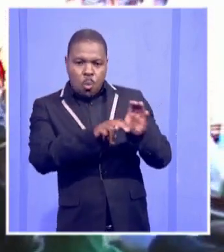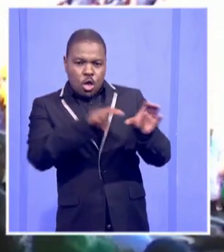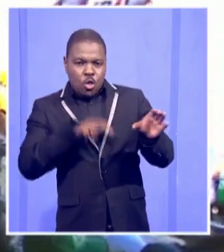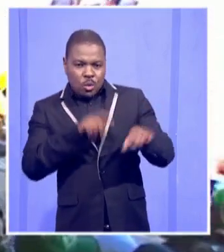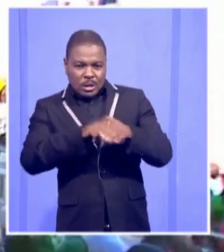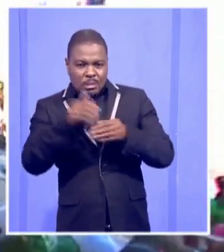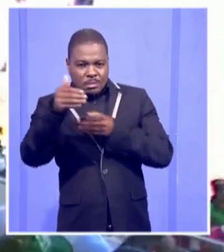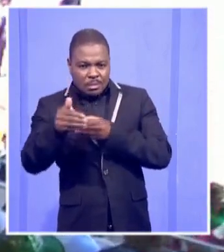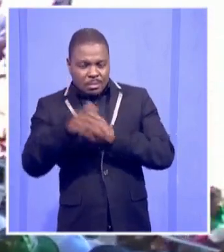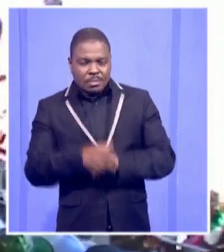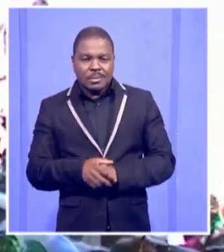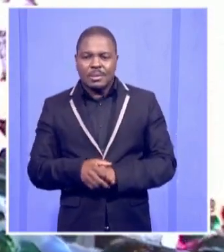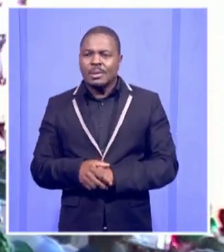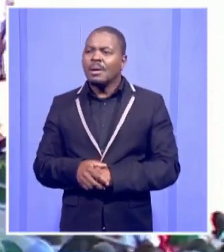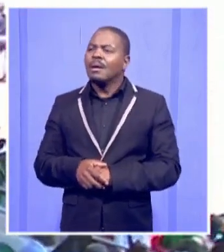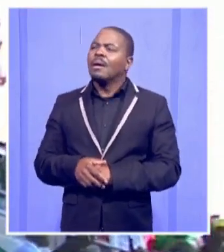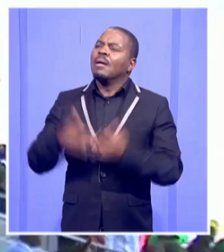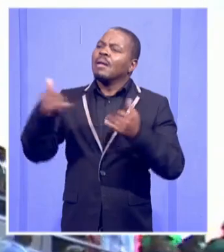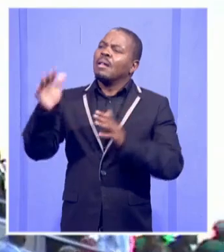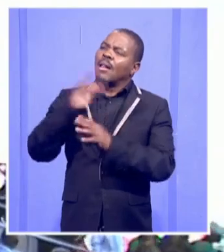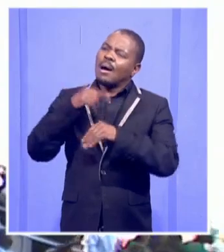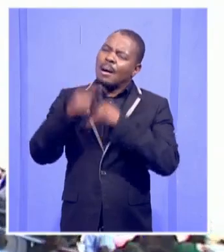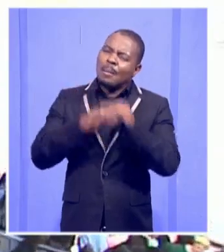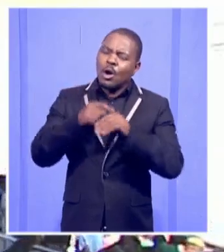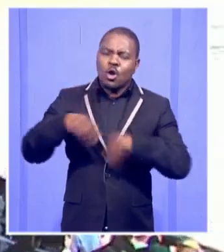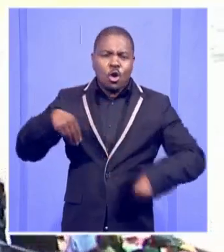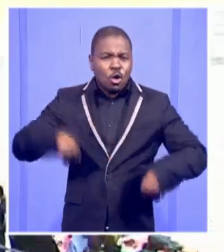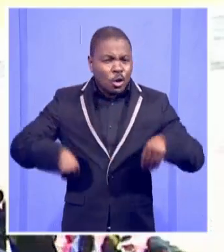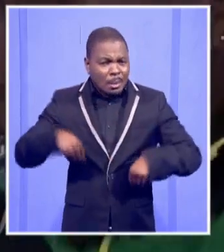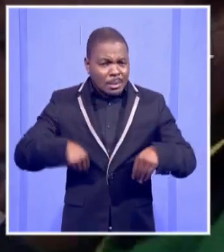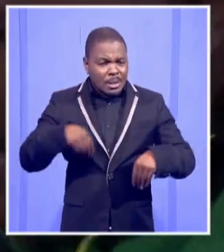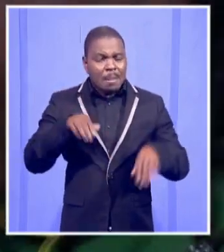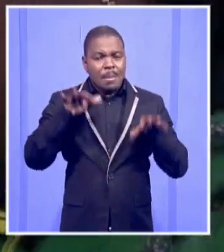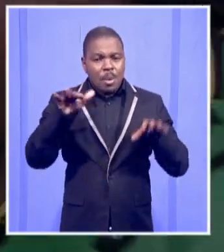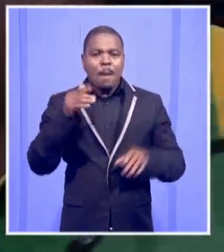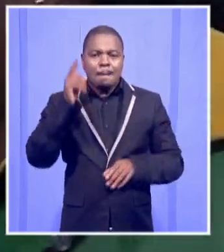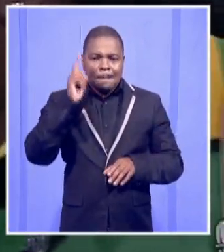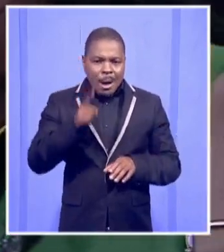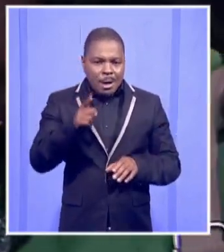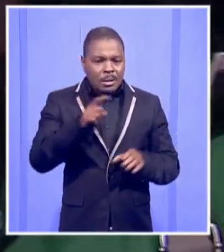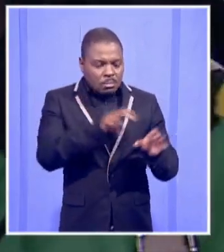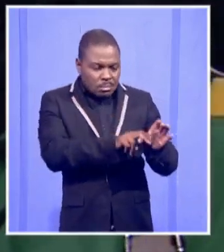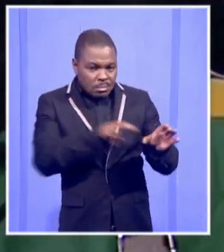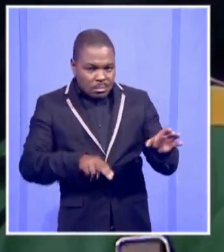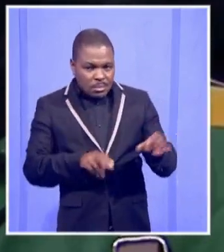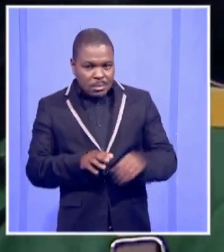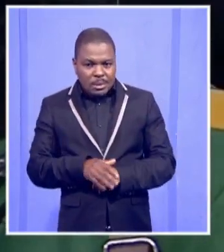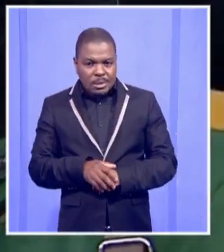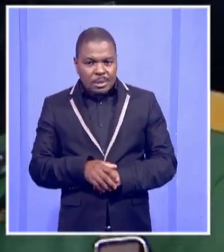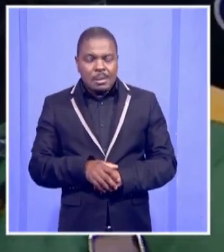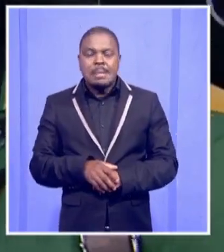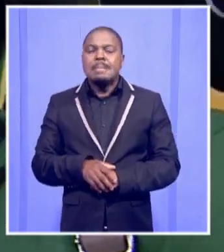Sikhuluma nge-corruption uyasho ukuthi those who are corrupt must step aside. Yes, mina ngijabulile nge-step